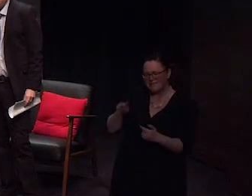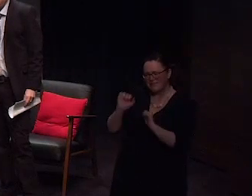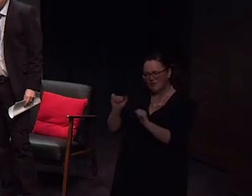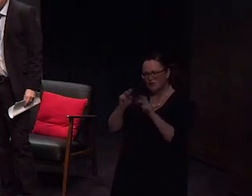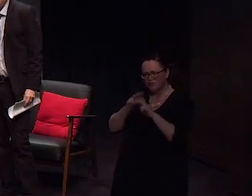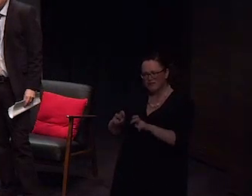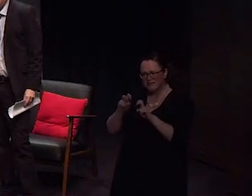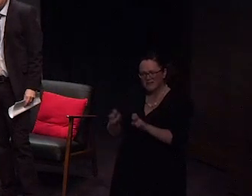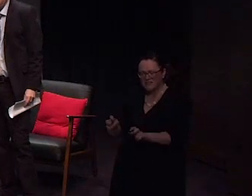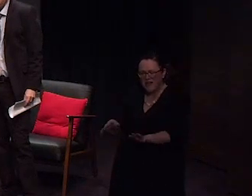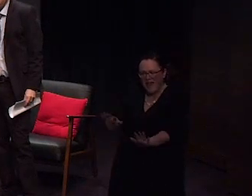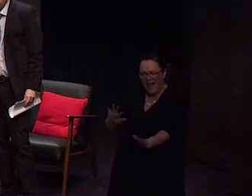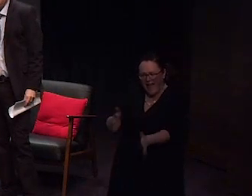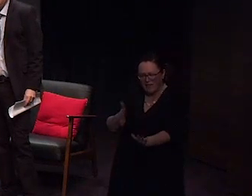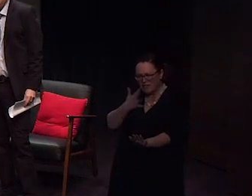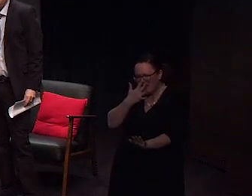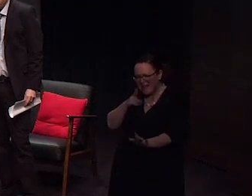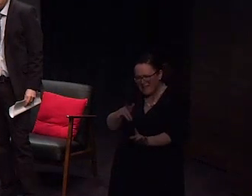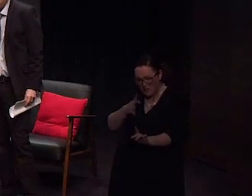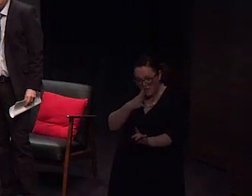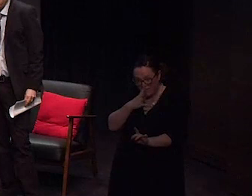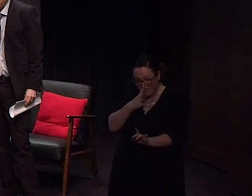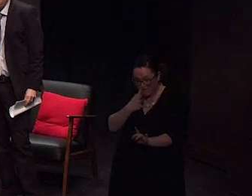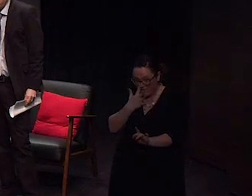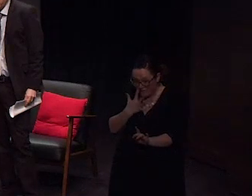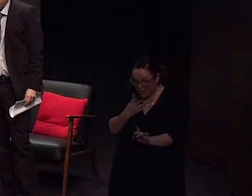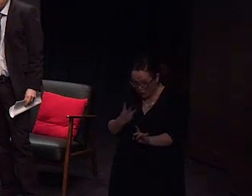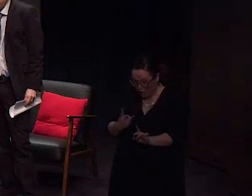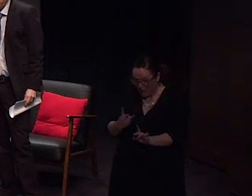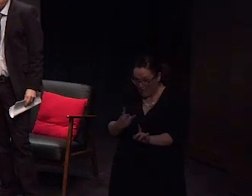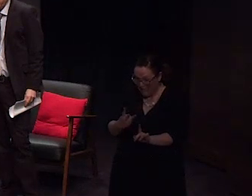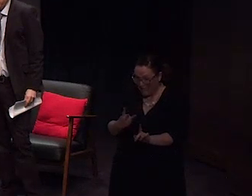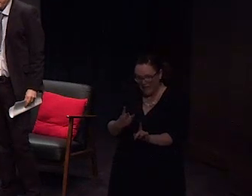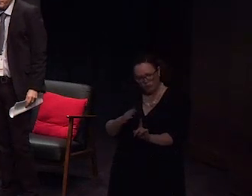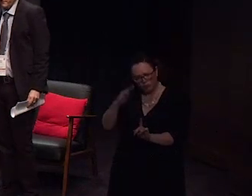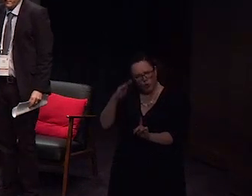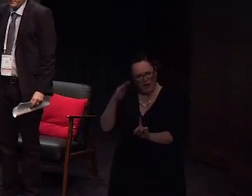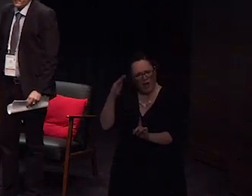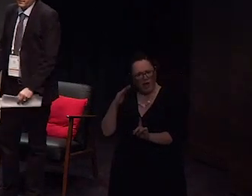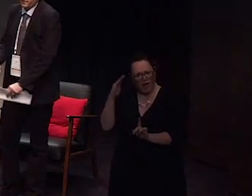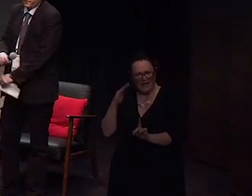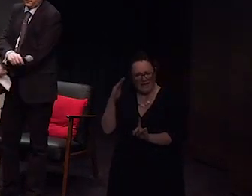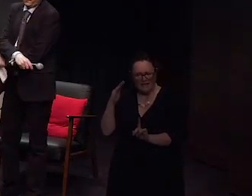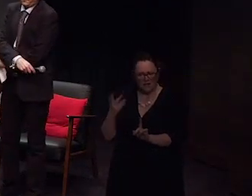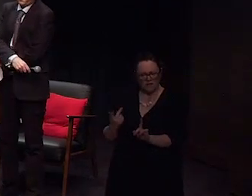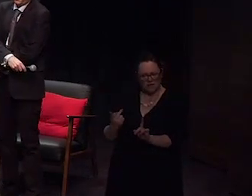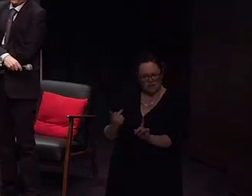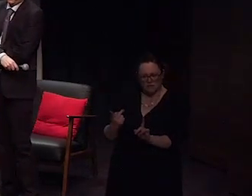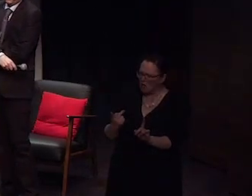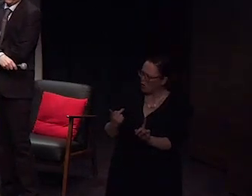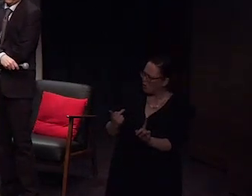the average age was 53, and it's quite high. So I don't know, is there a